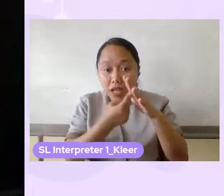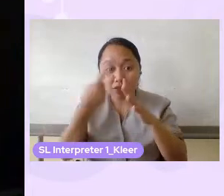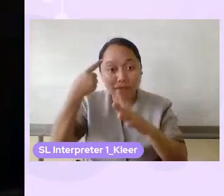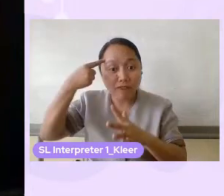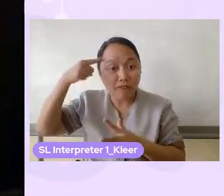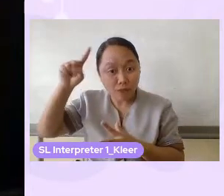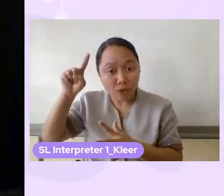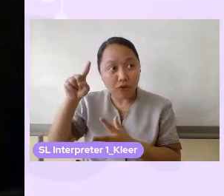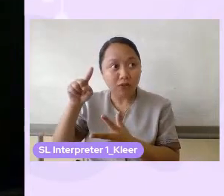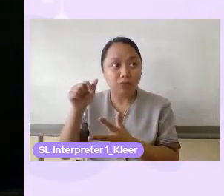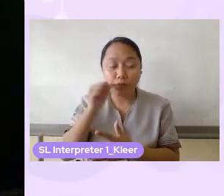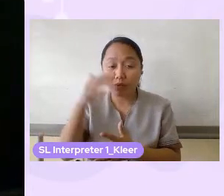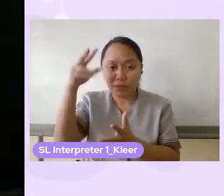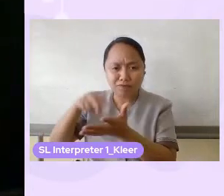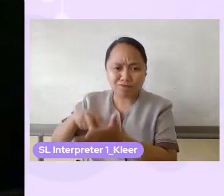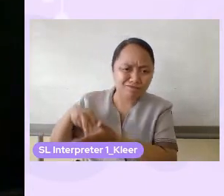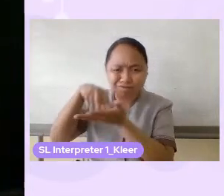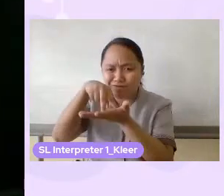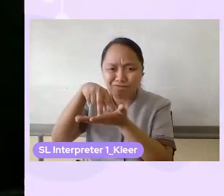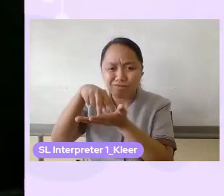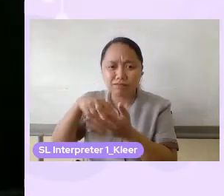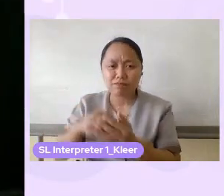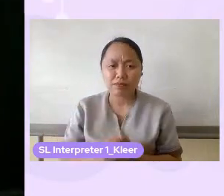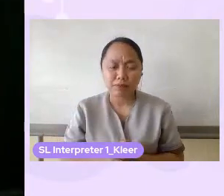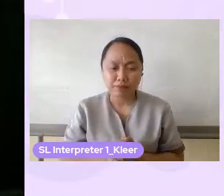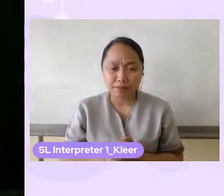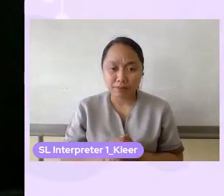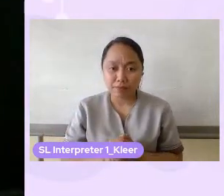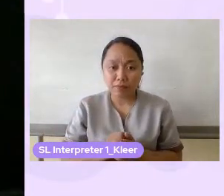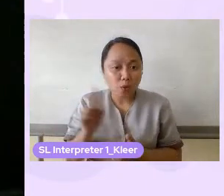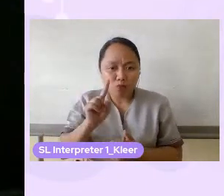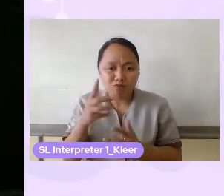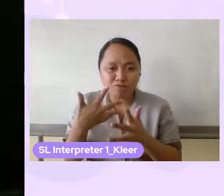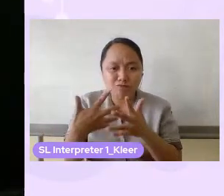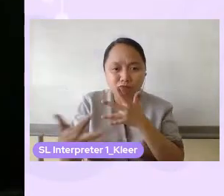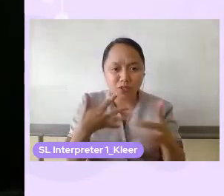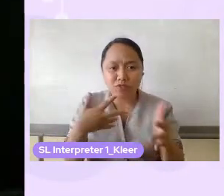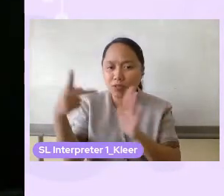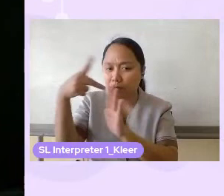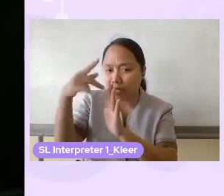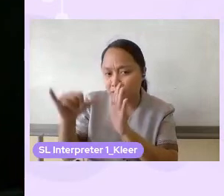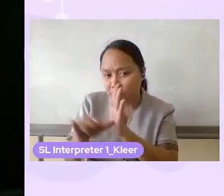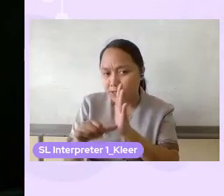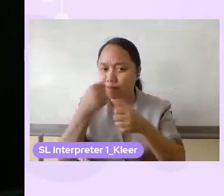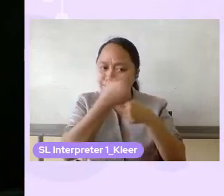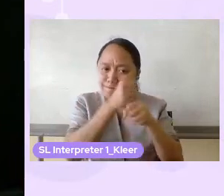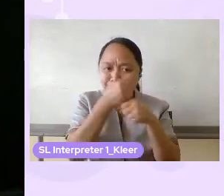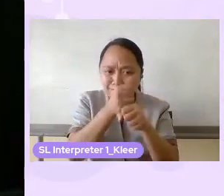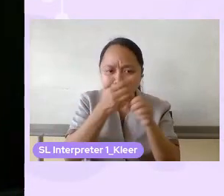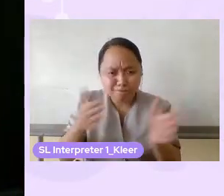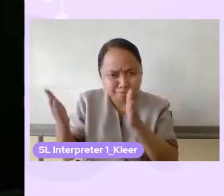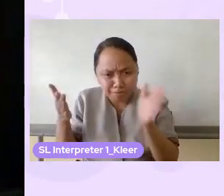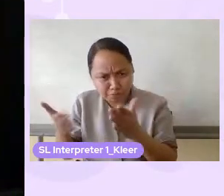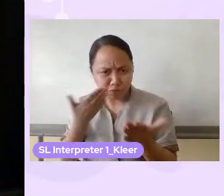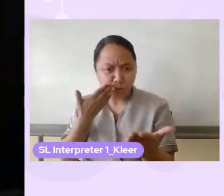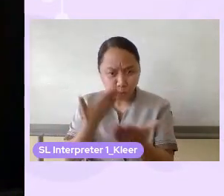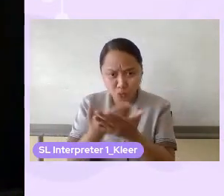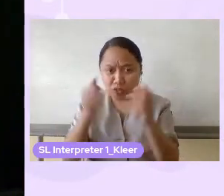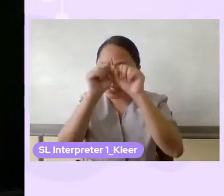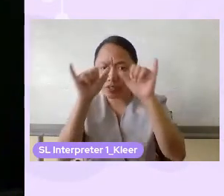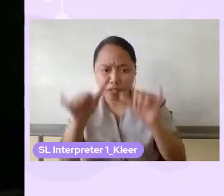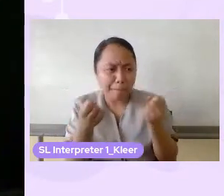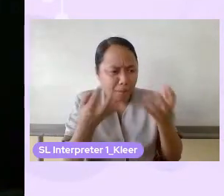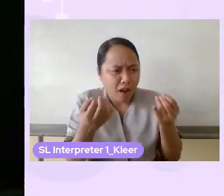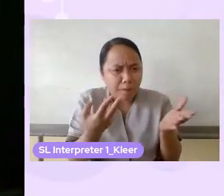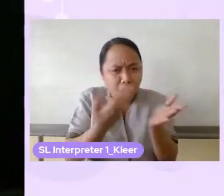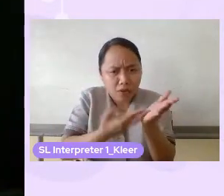no? Kasi naisip natin na whatever policies, kahit ano pang ganda ng sistema, kahit marami pang resources,